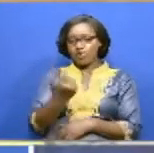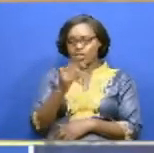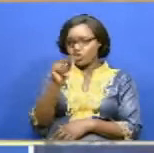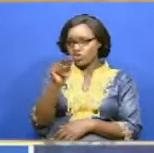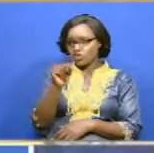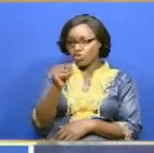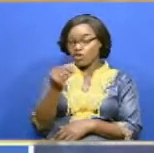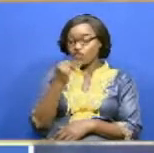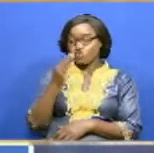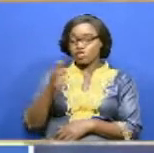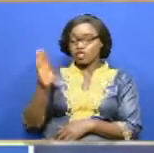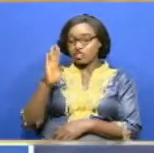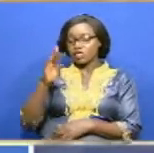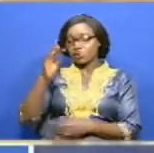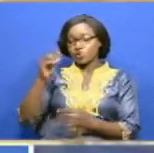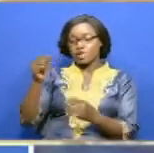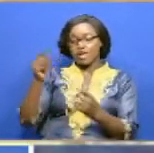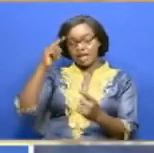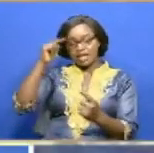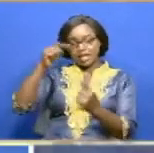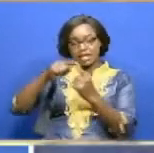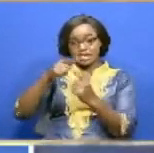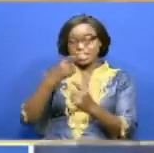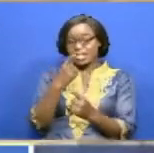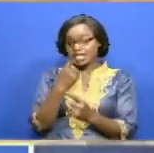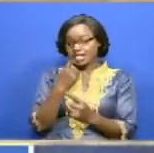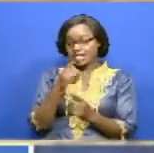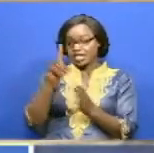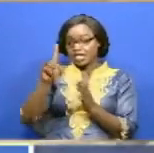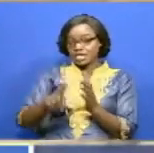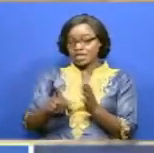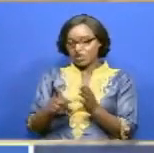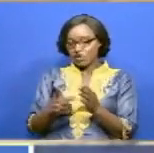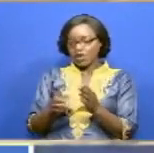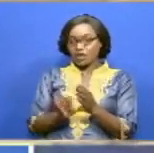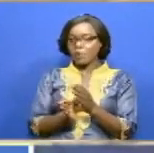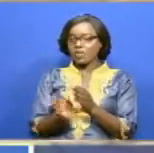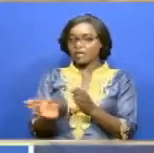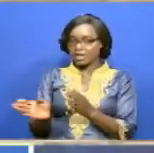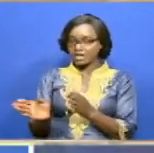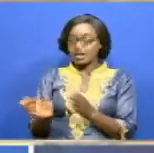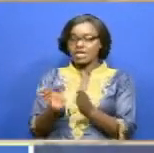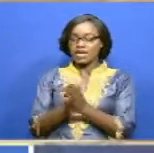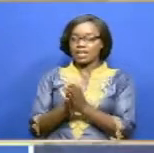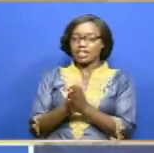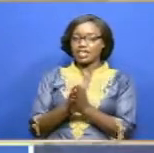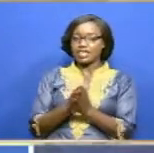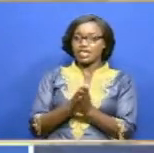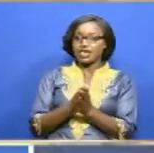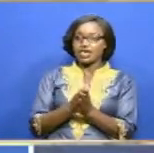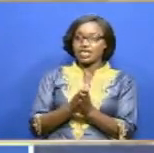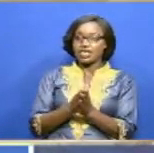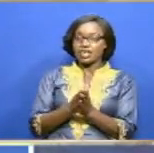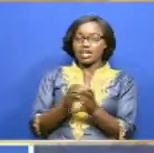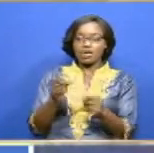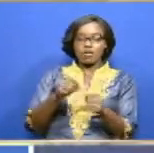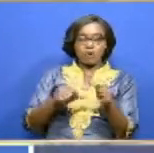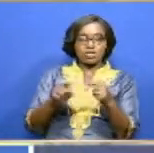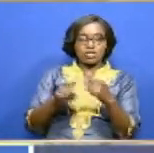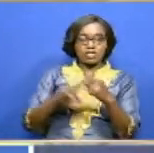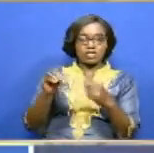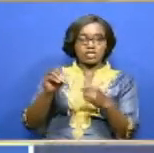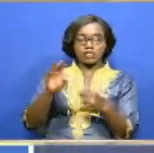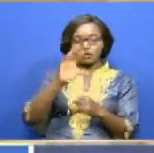the food security, we are targeting to do the rice in the lower ridges, that is in the lowlands. And the rice is taking about 60% of the